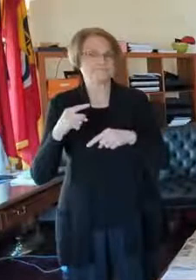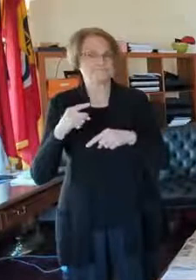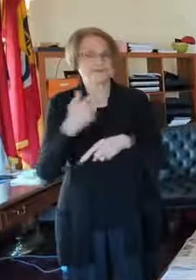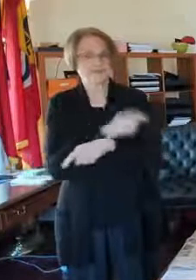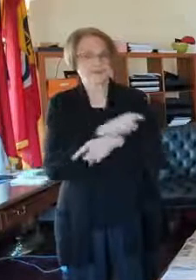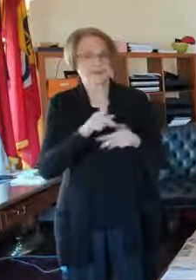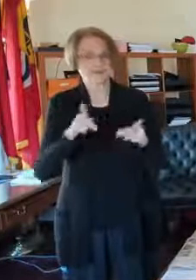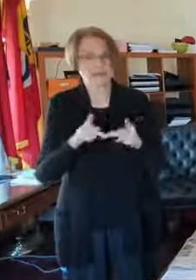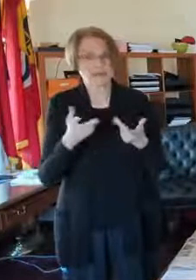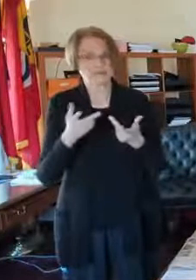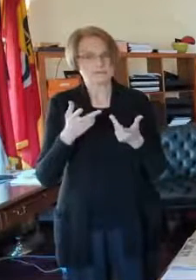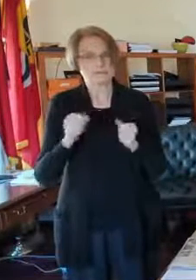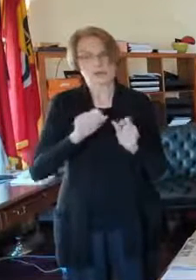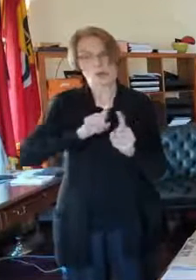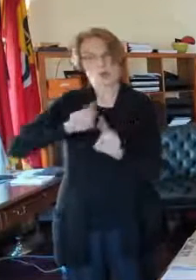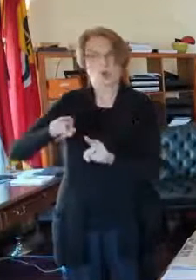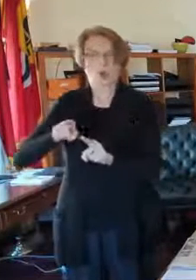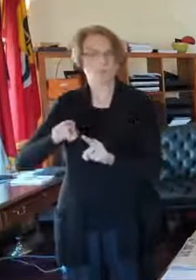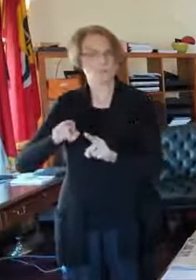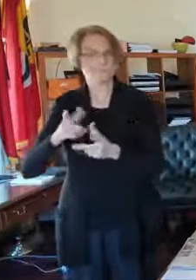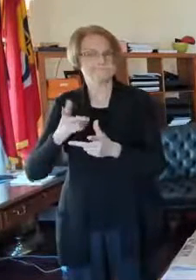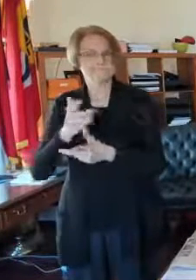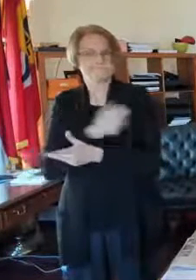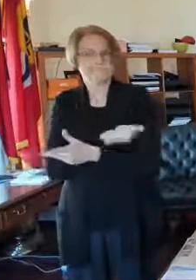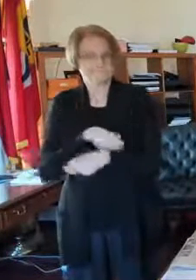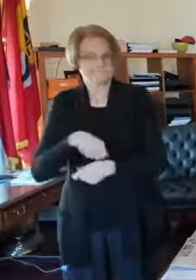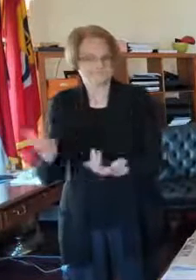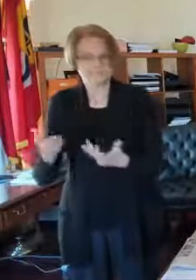able to do in the not too distant future.